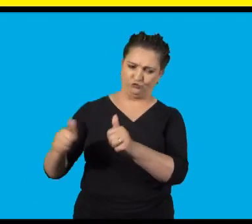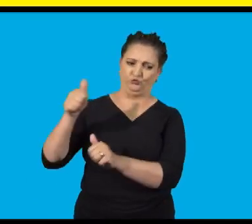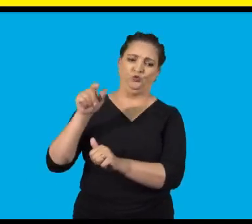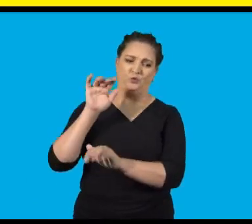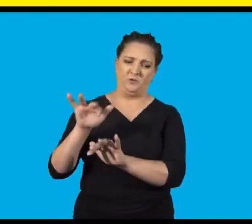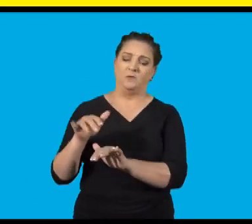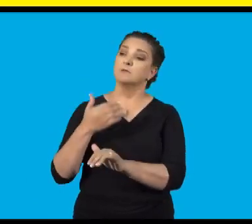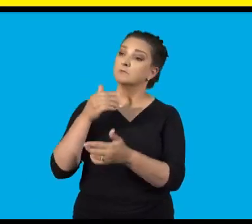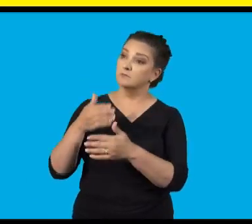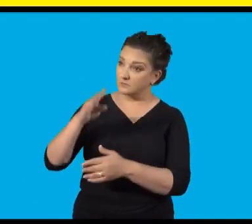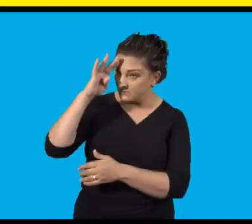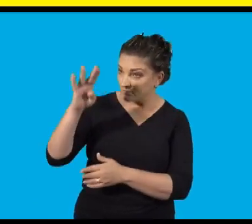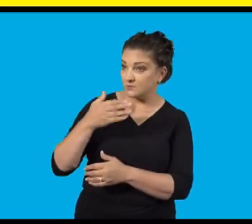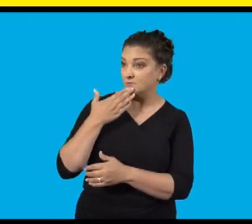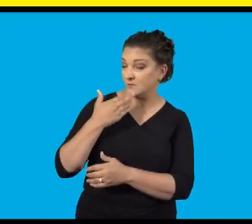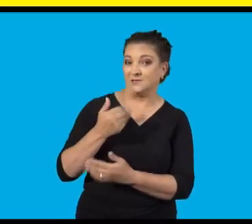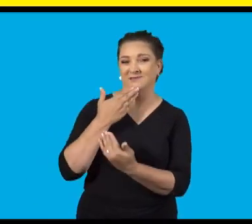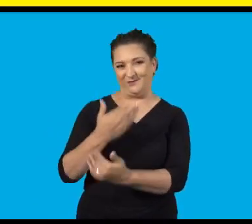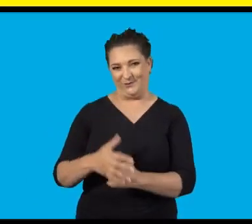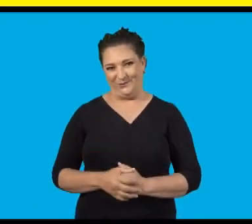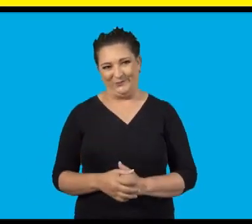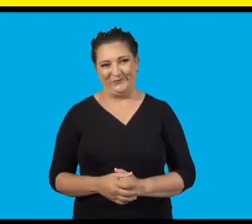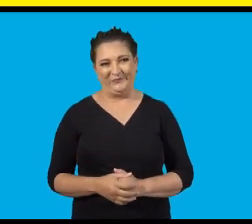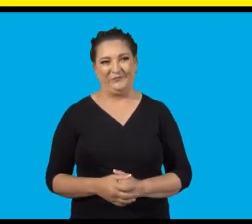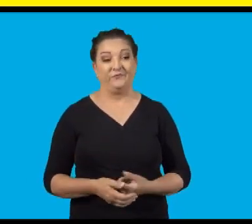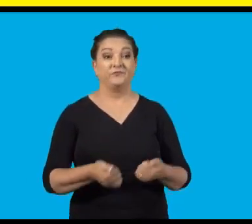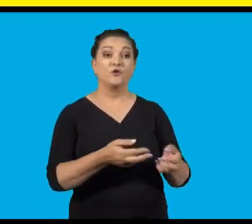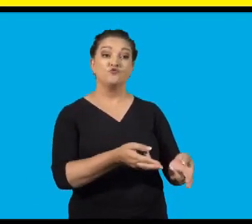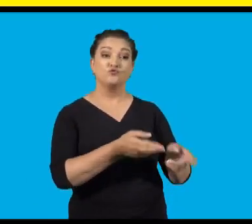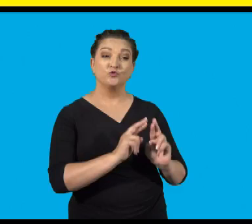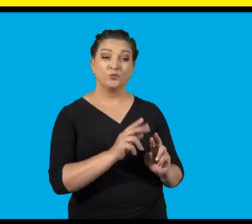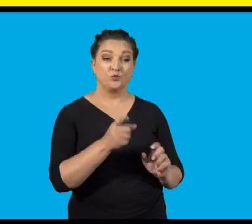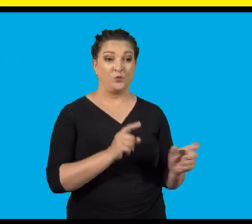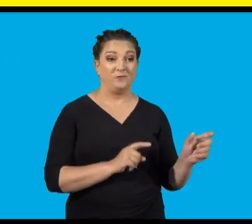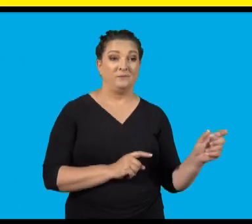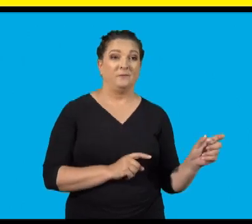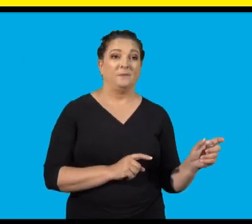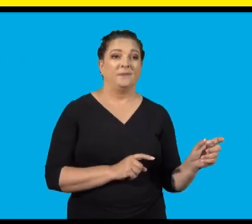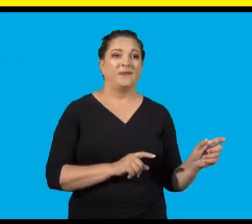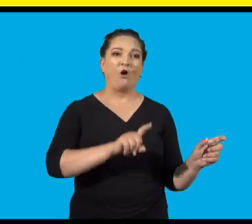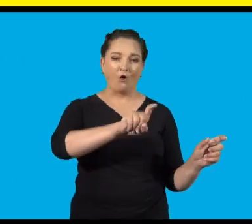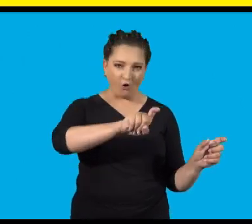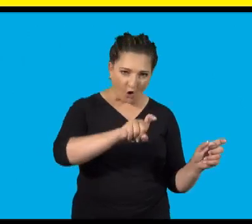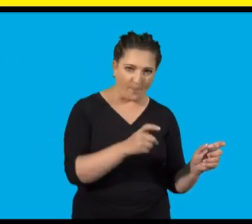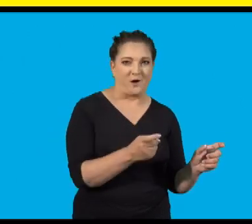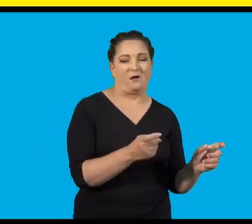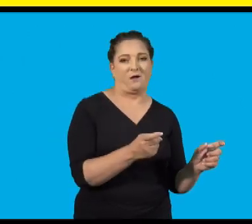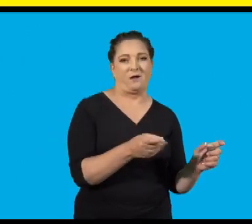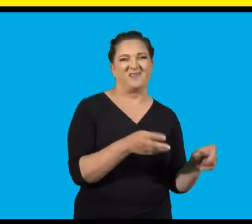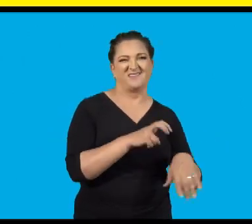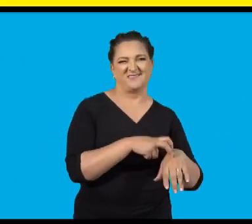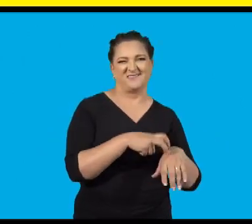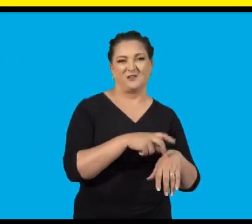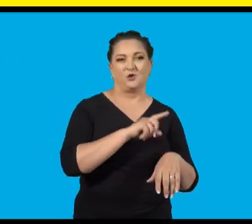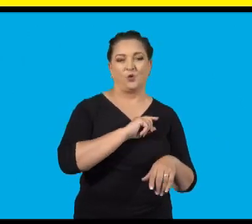elderly, greet and say please and thank you. And in our response, we see we need a